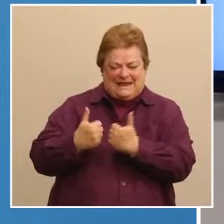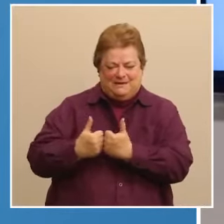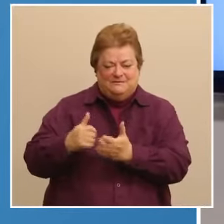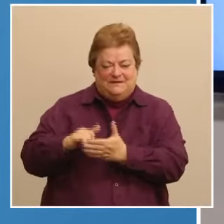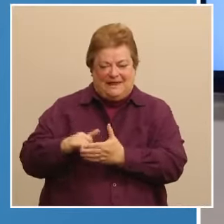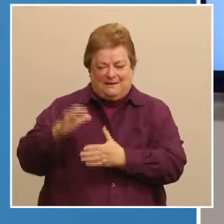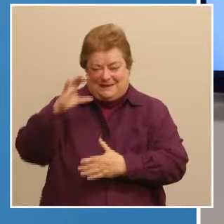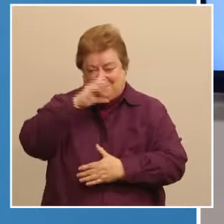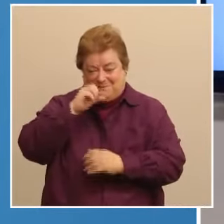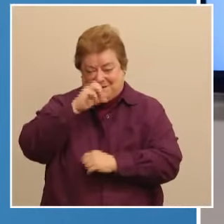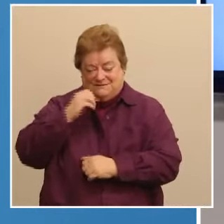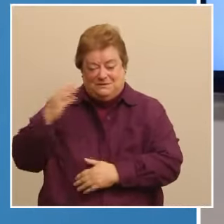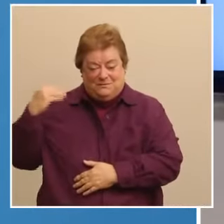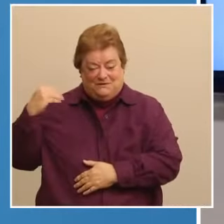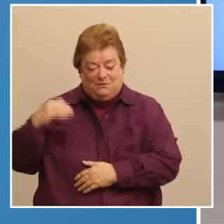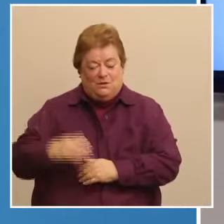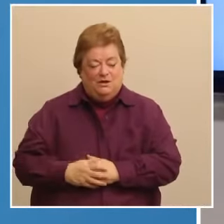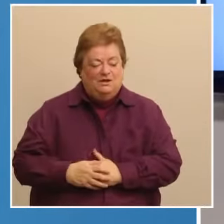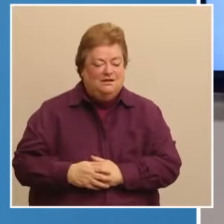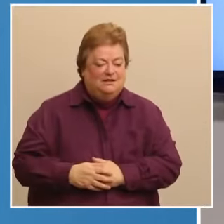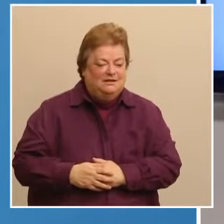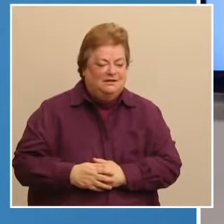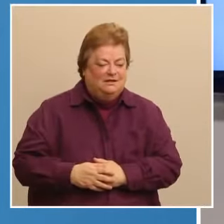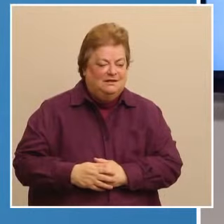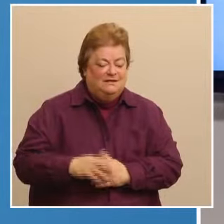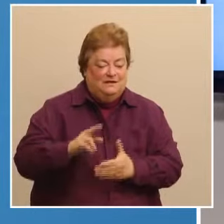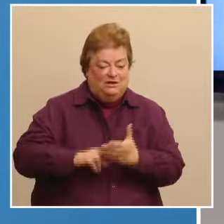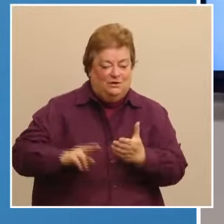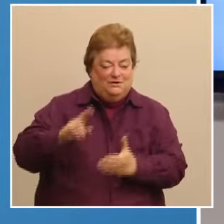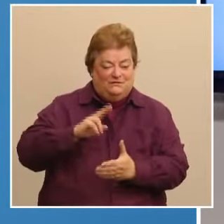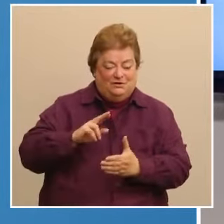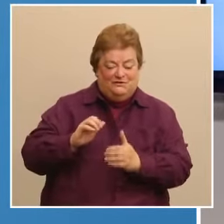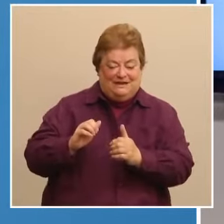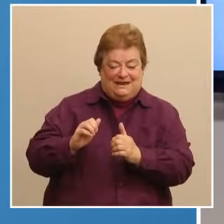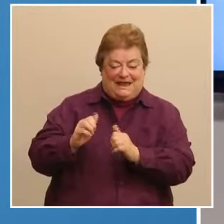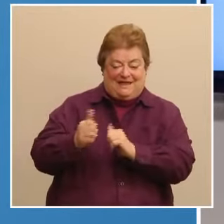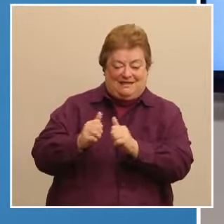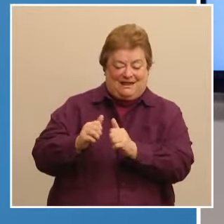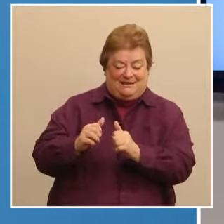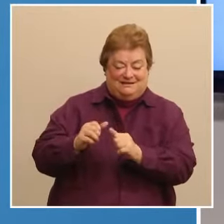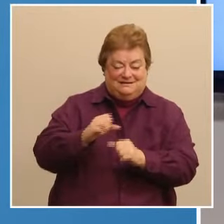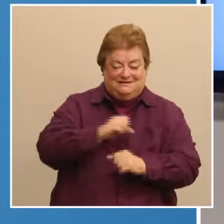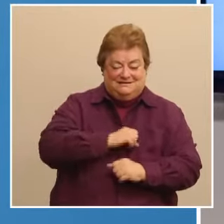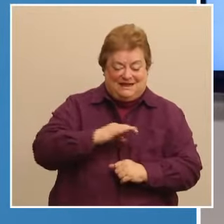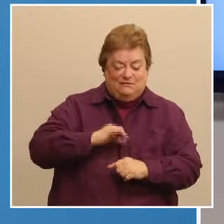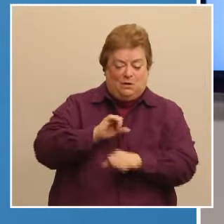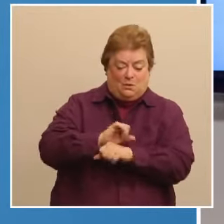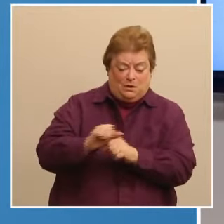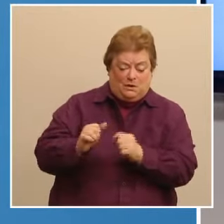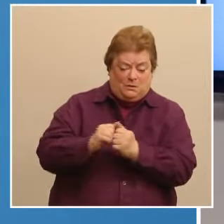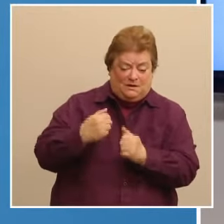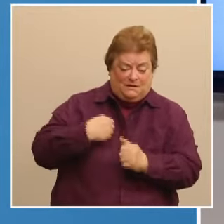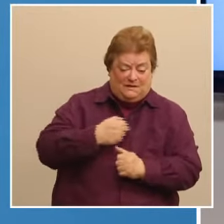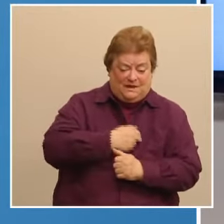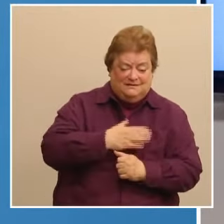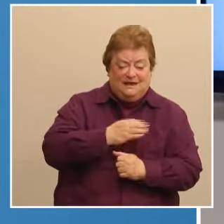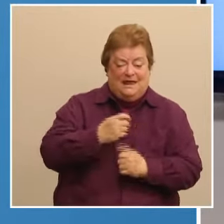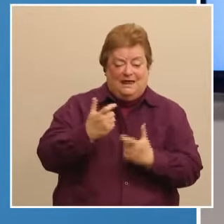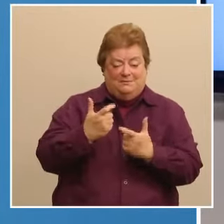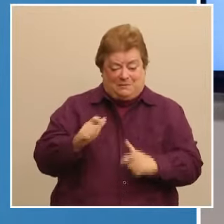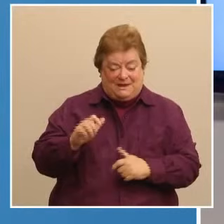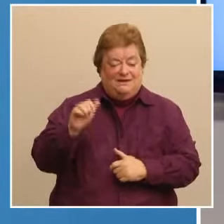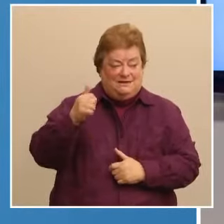missed. And I have to tell you, the university athletic staff worked with us and the Big